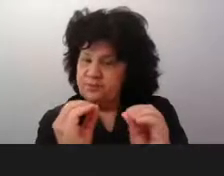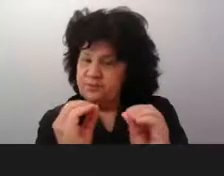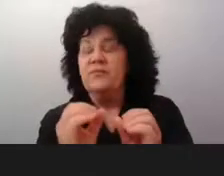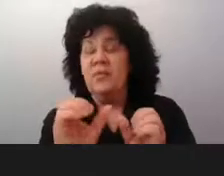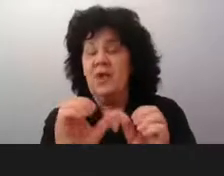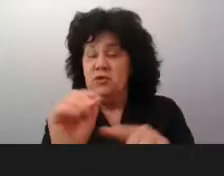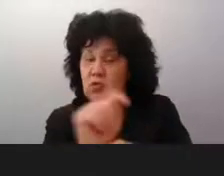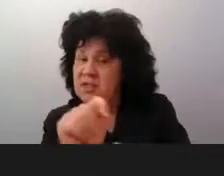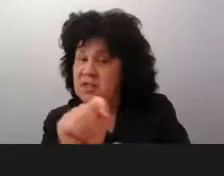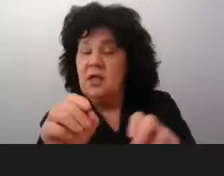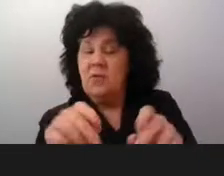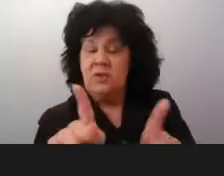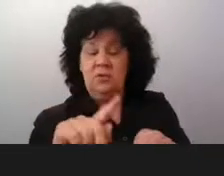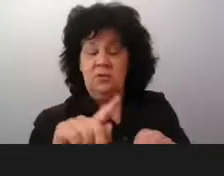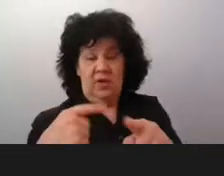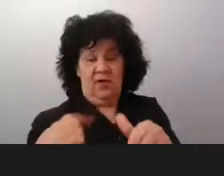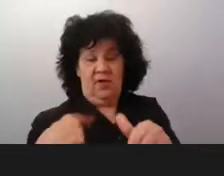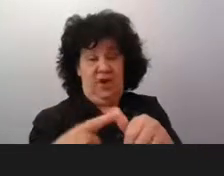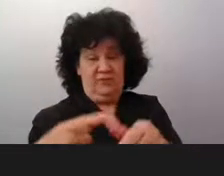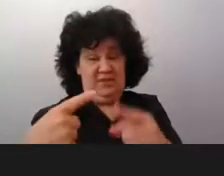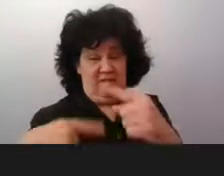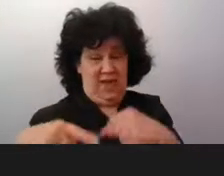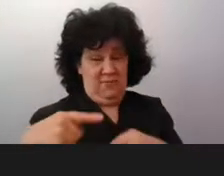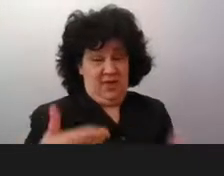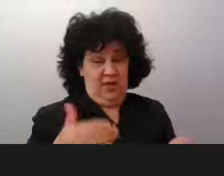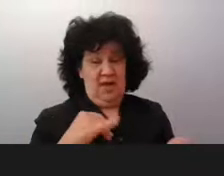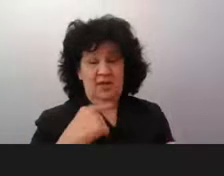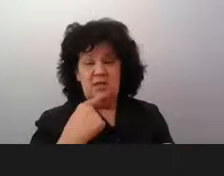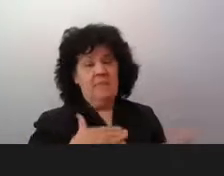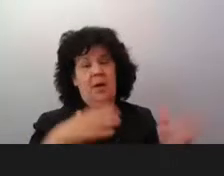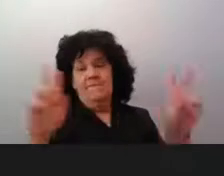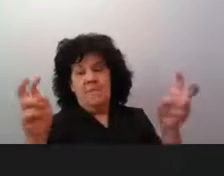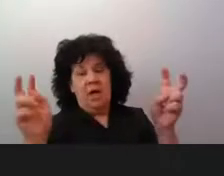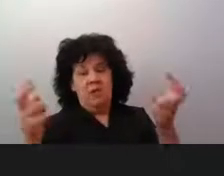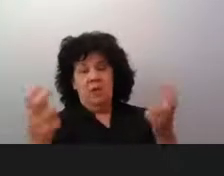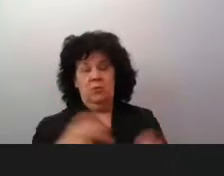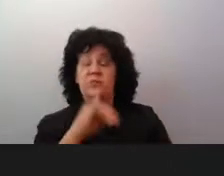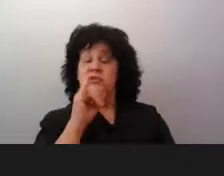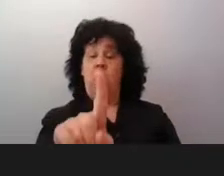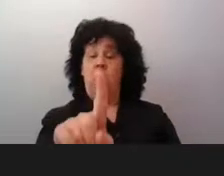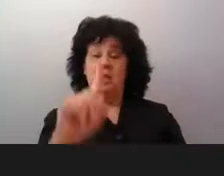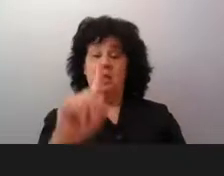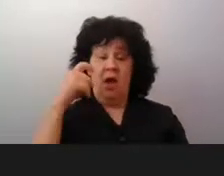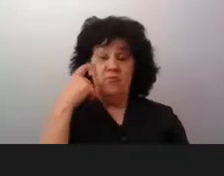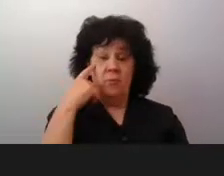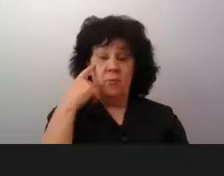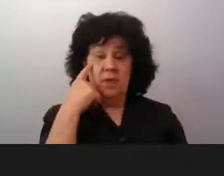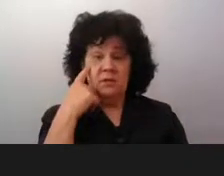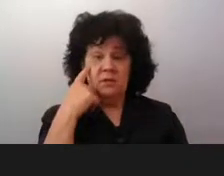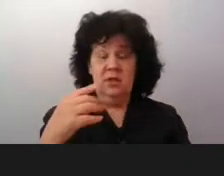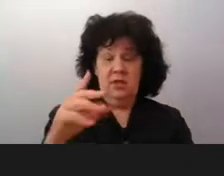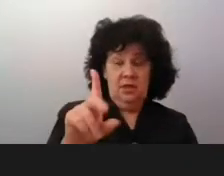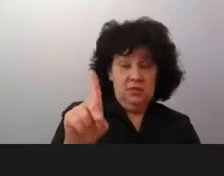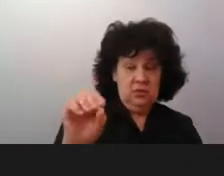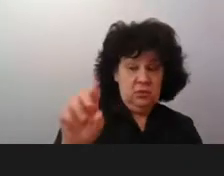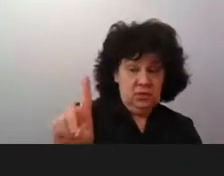I first came to on the civilian side, my motto was, there's one government, right? It doesn't matter if you're on DOD or the civilian